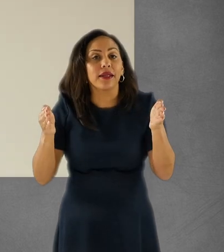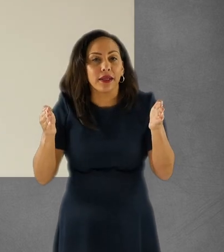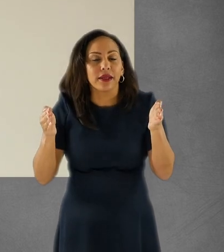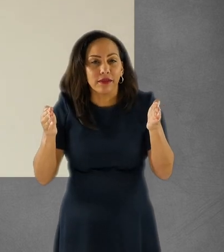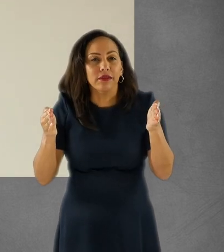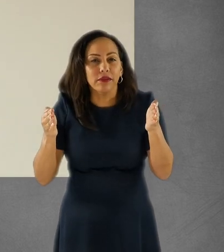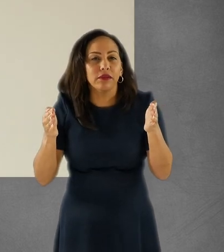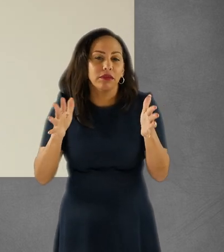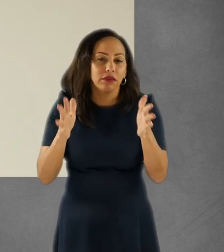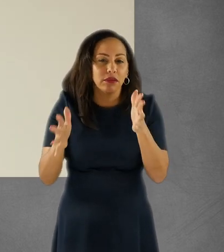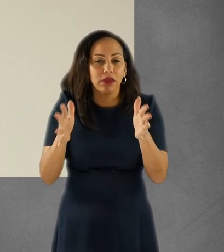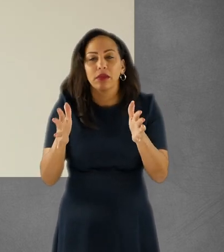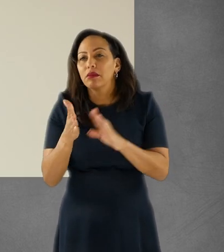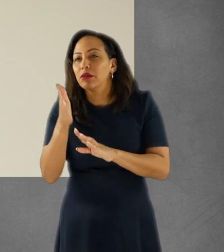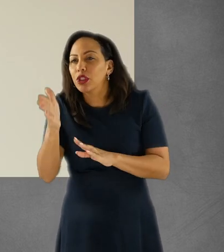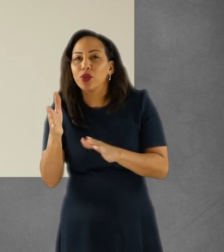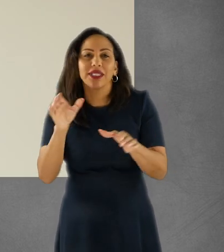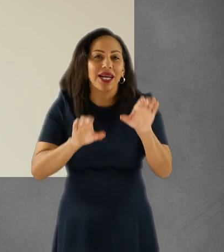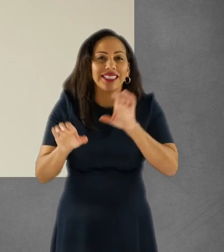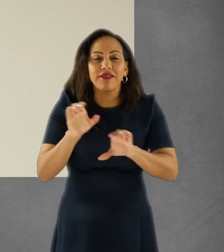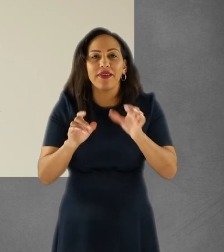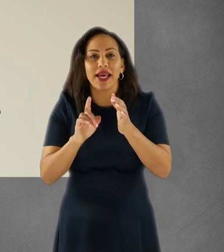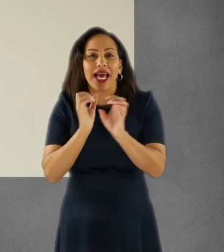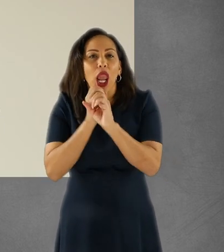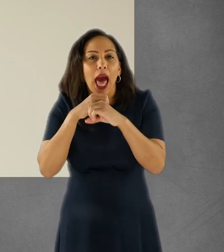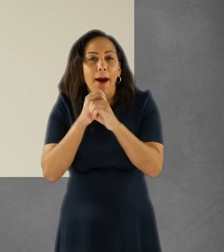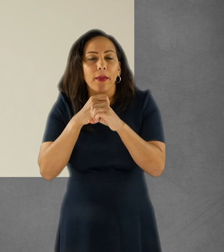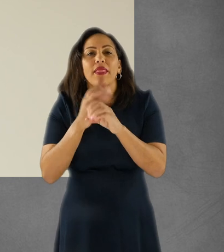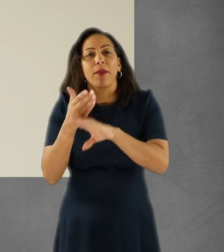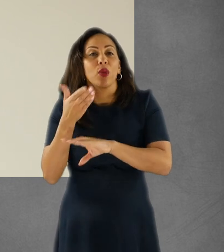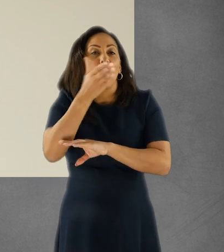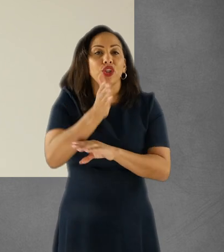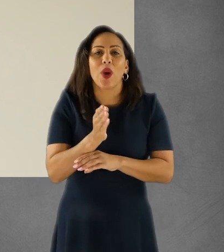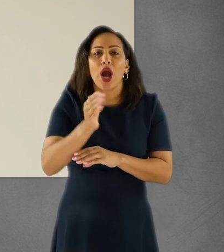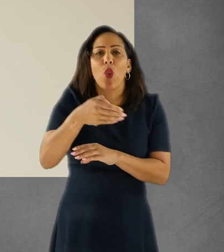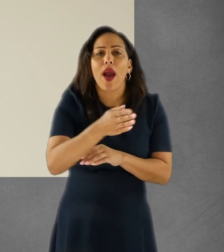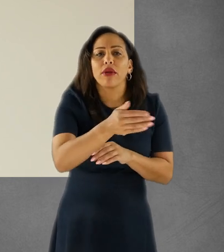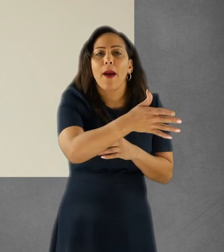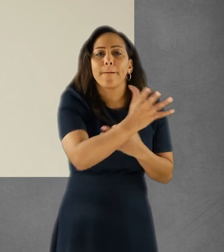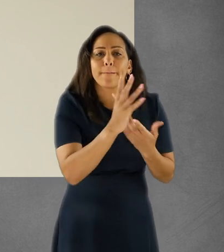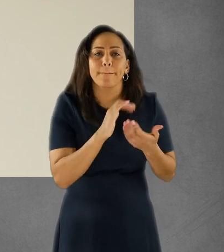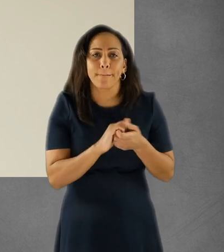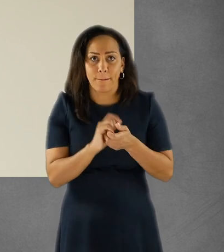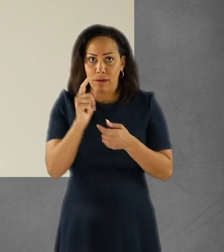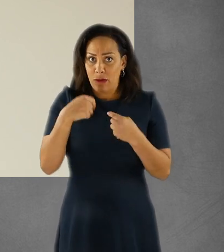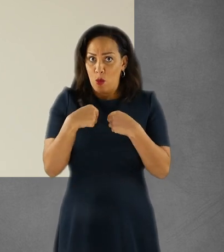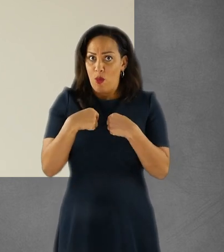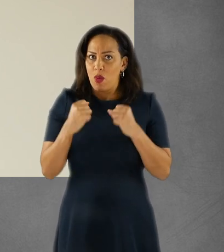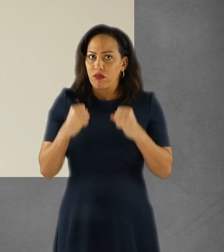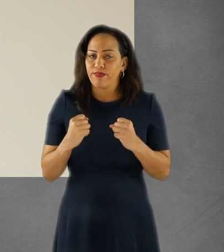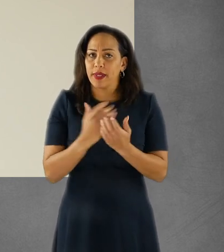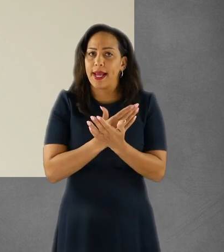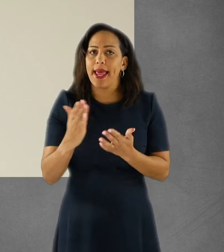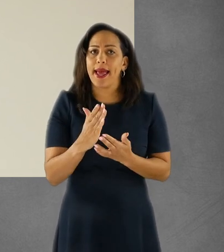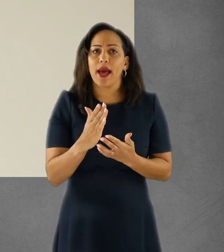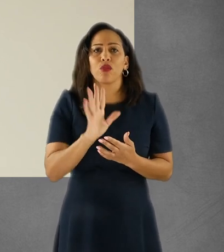first in some scientific laboratories, then in the aquarium. And every time we were really kind of clear that we